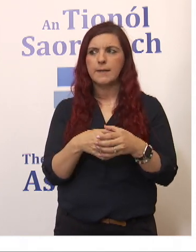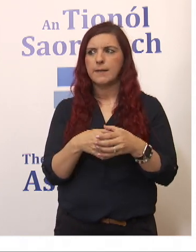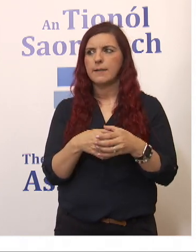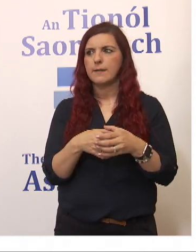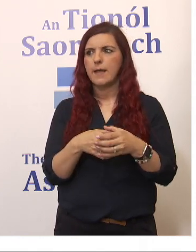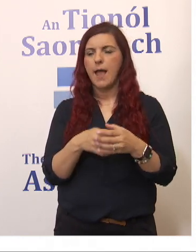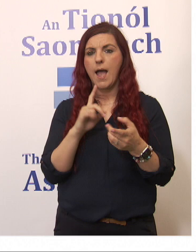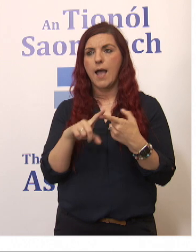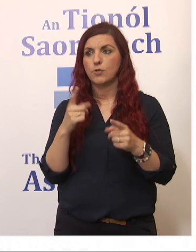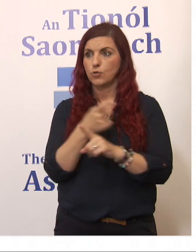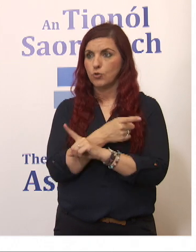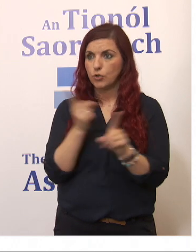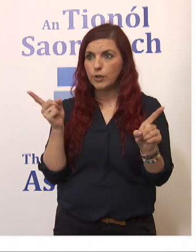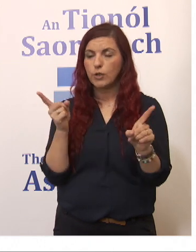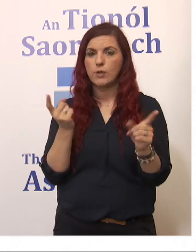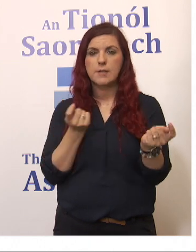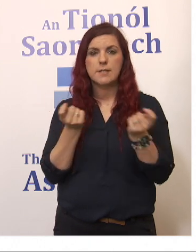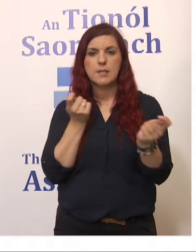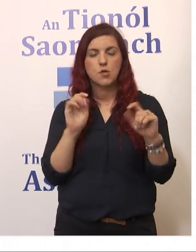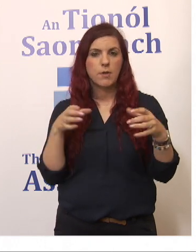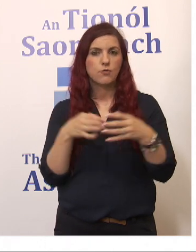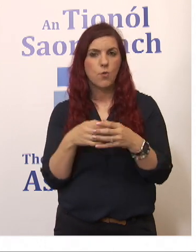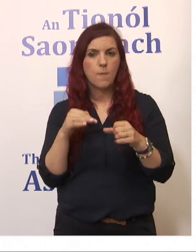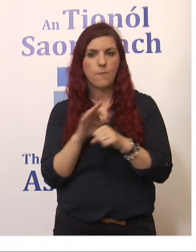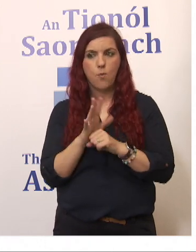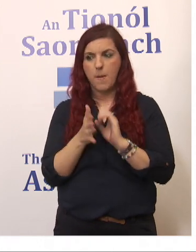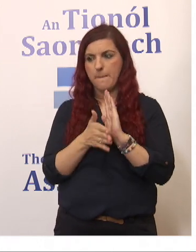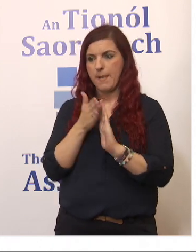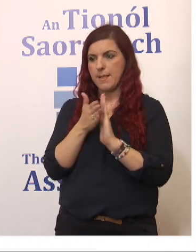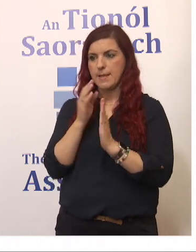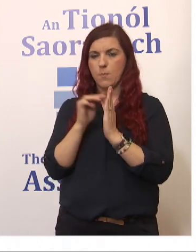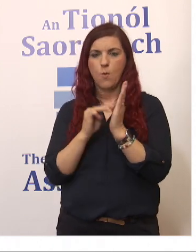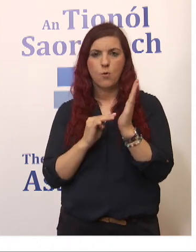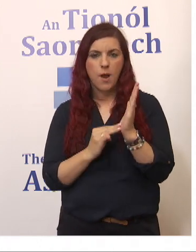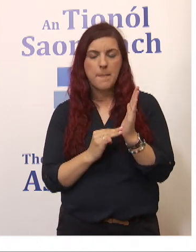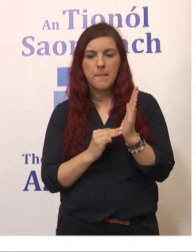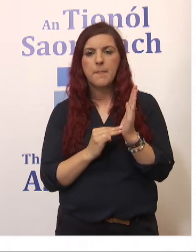and your steering group for building the program.